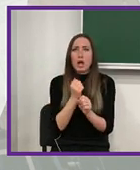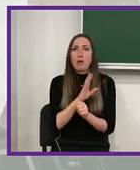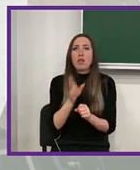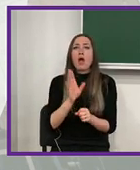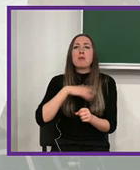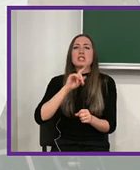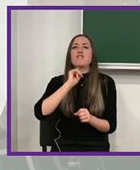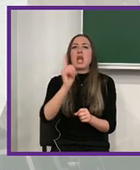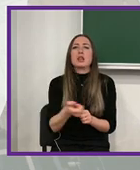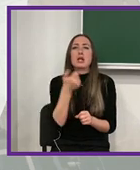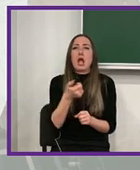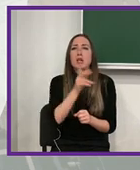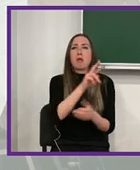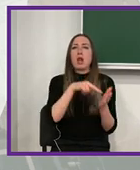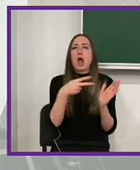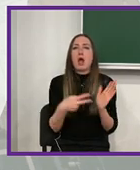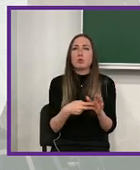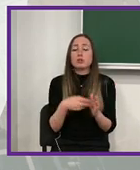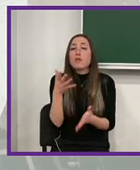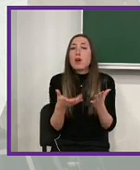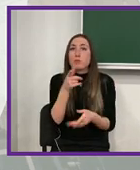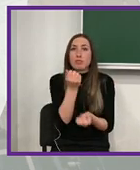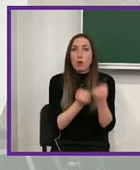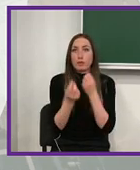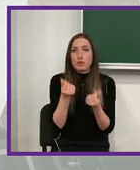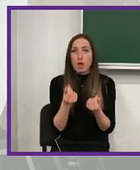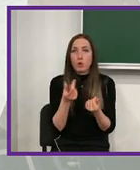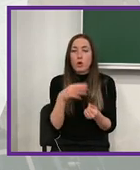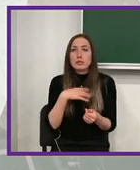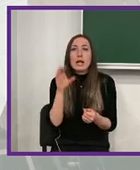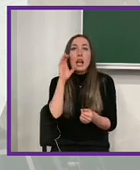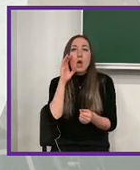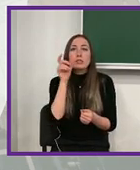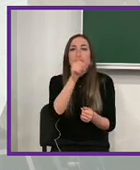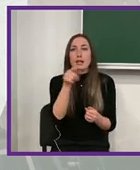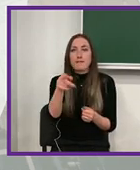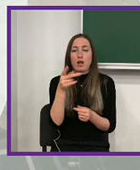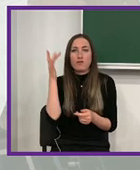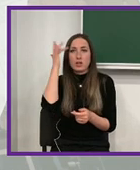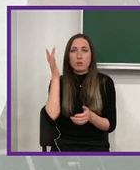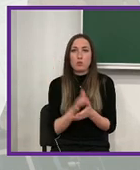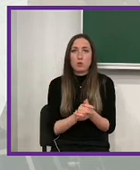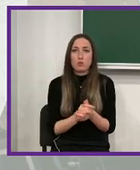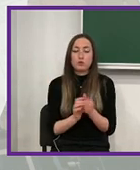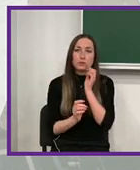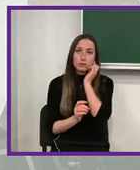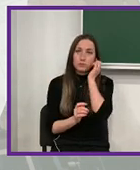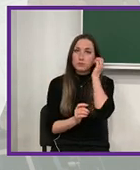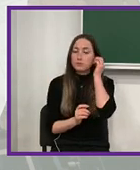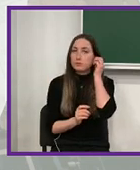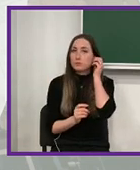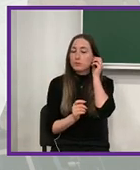of money if you listen to people. So, but also, and why? I mean, on one hand, it will be good for your business.